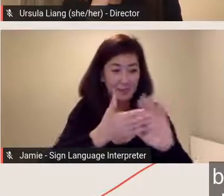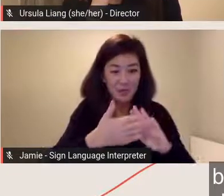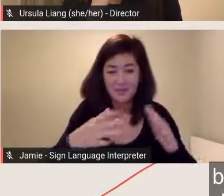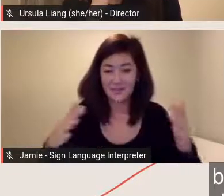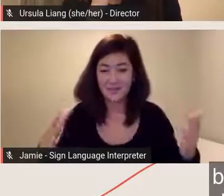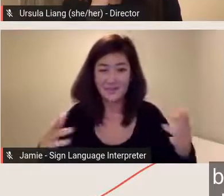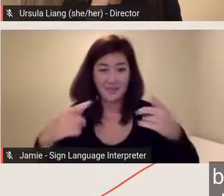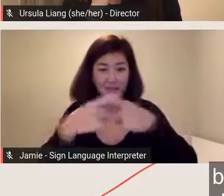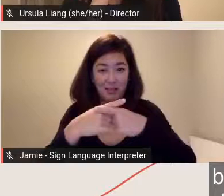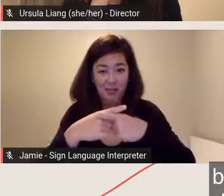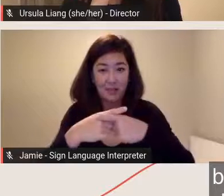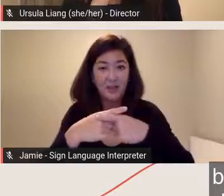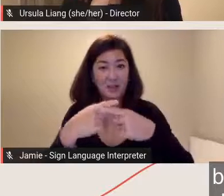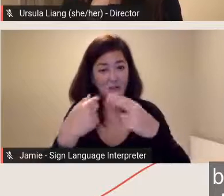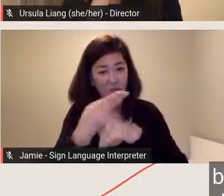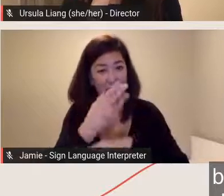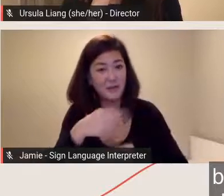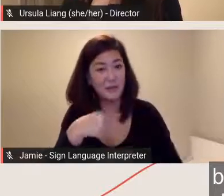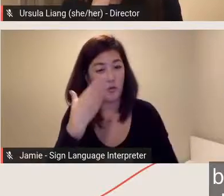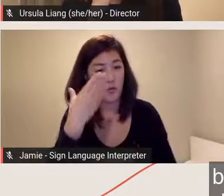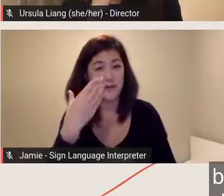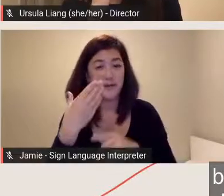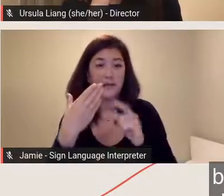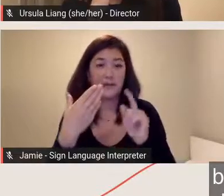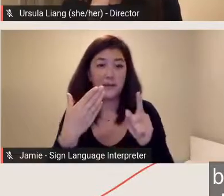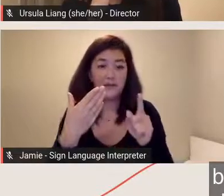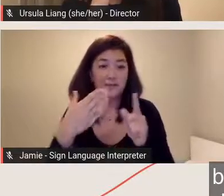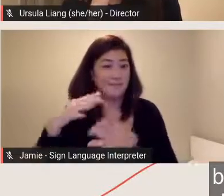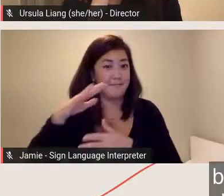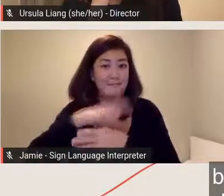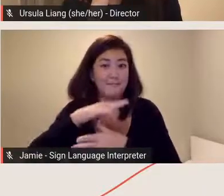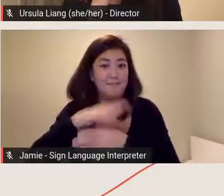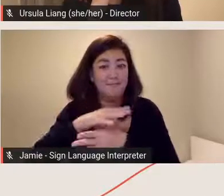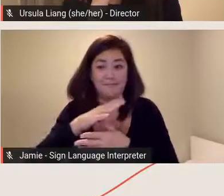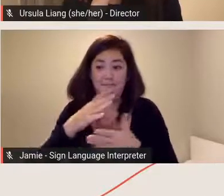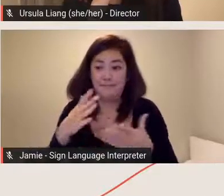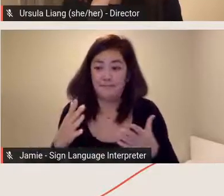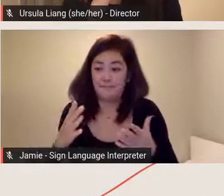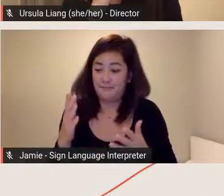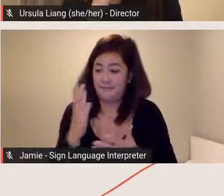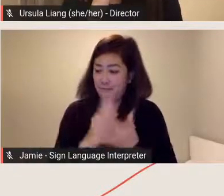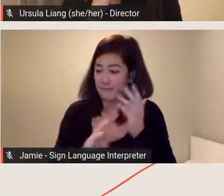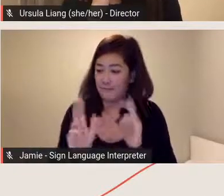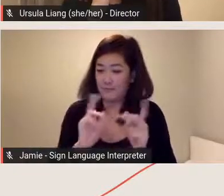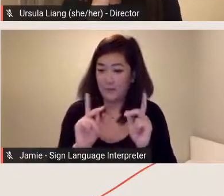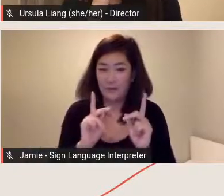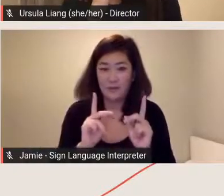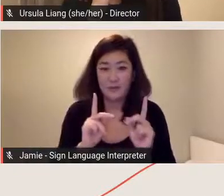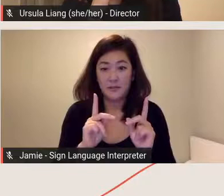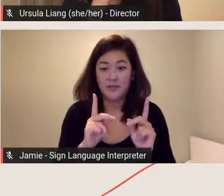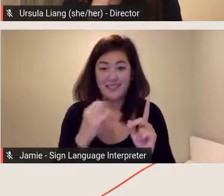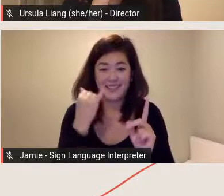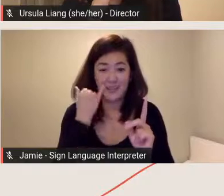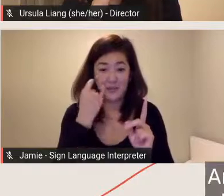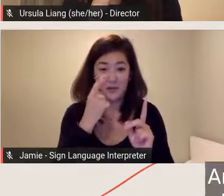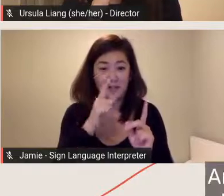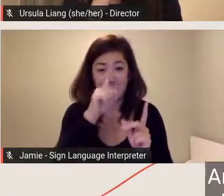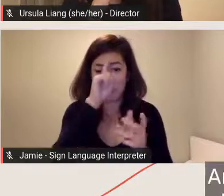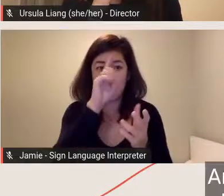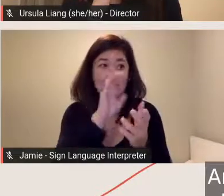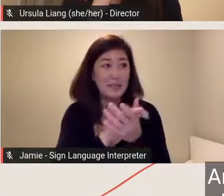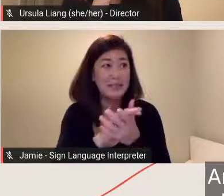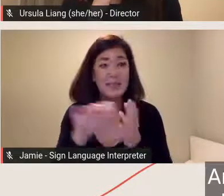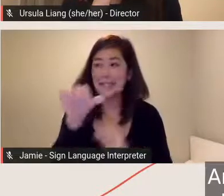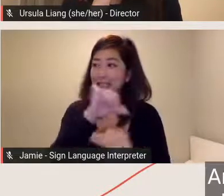by white supremacy, in order to, you know, have some of us believe that if we just go along, we're going to be okay. And if